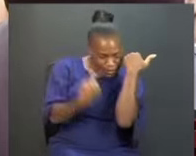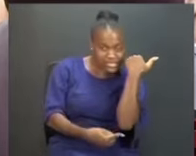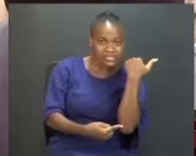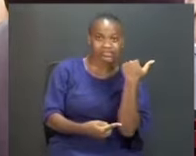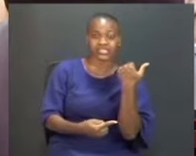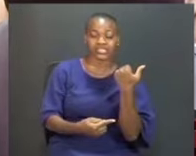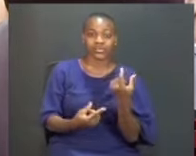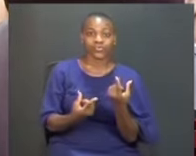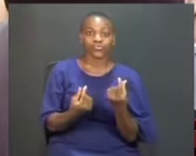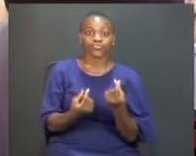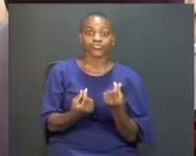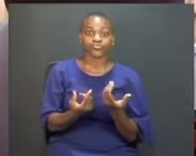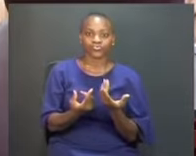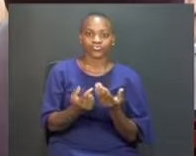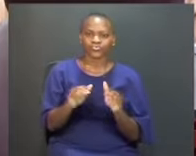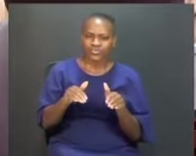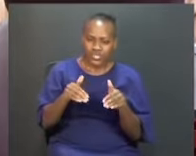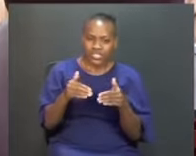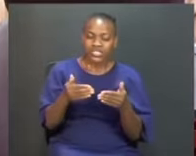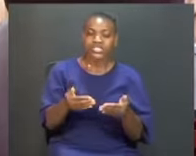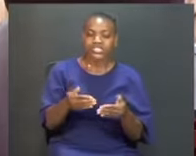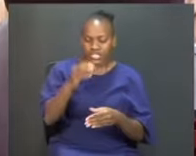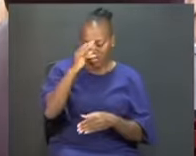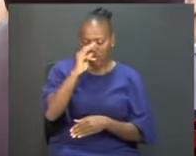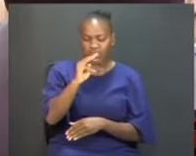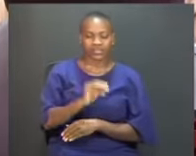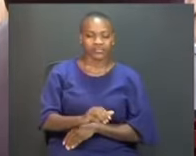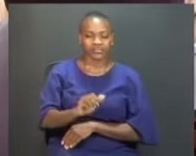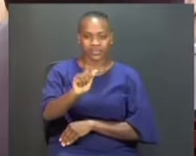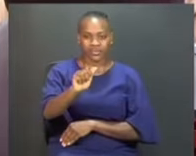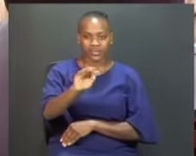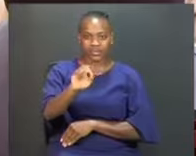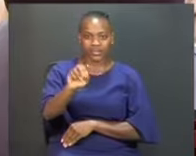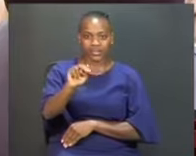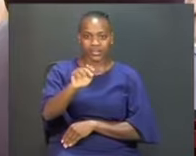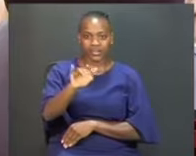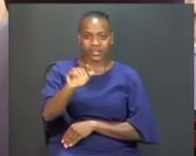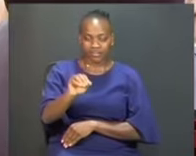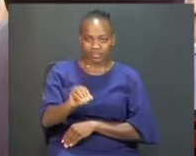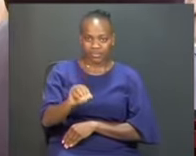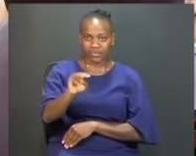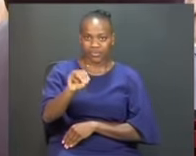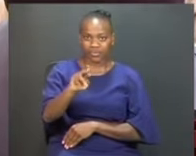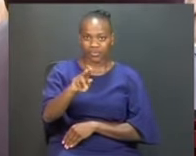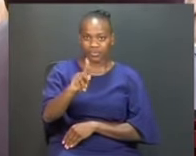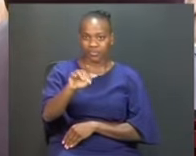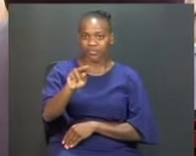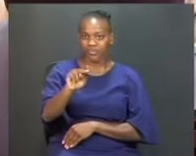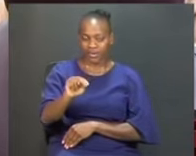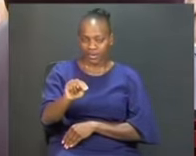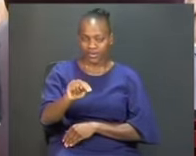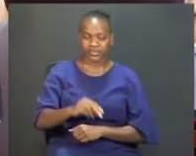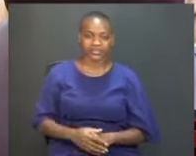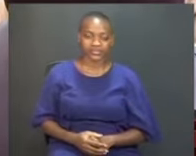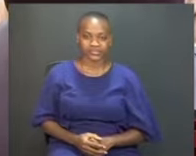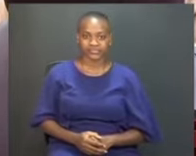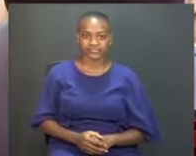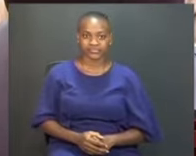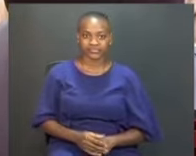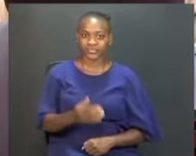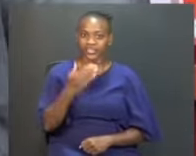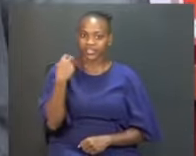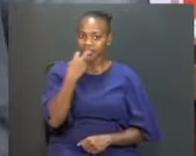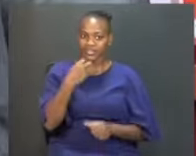be executed in relation to the Honorable Alexander Kwamina Afenyo Markins. Thank